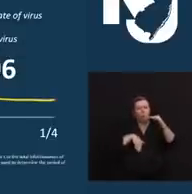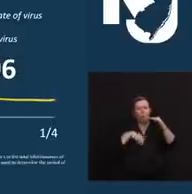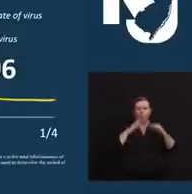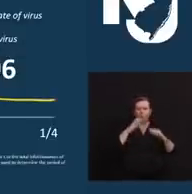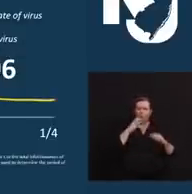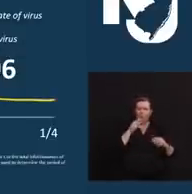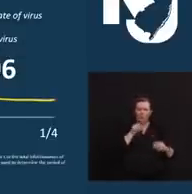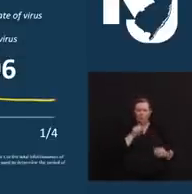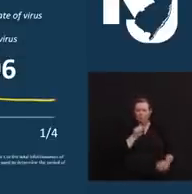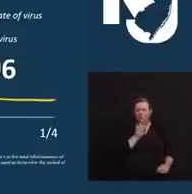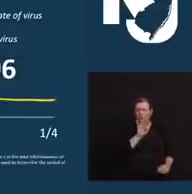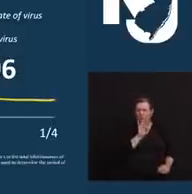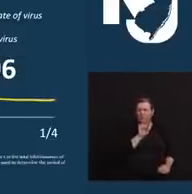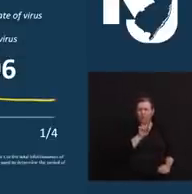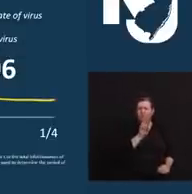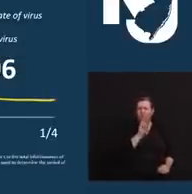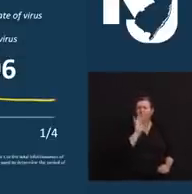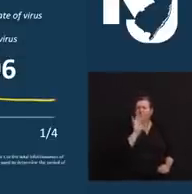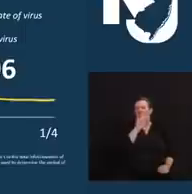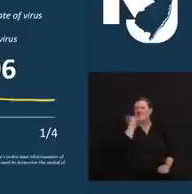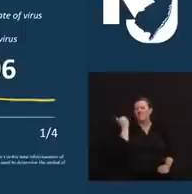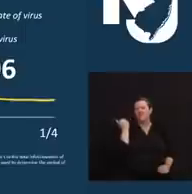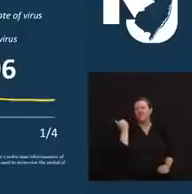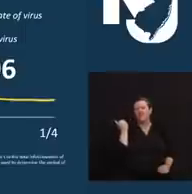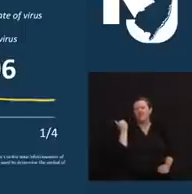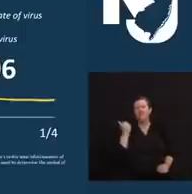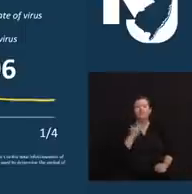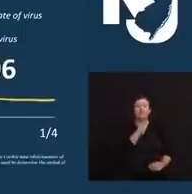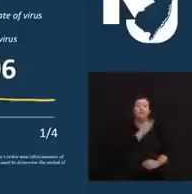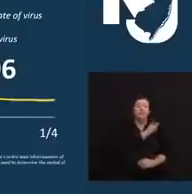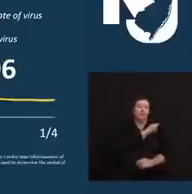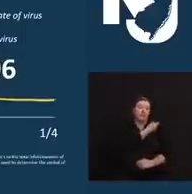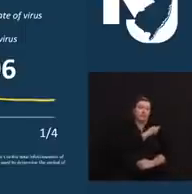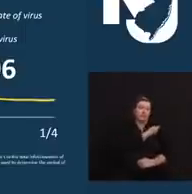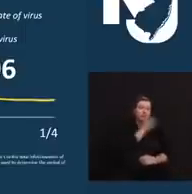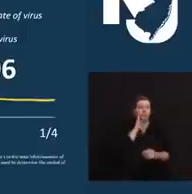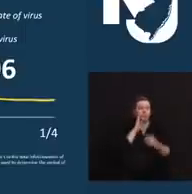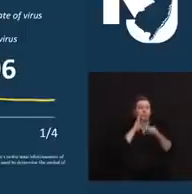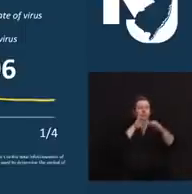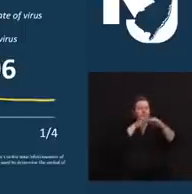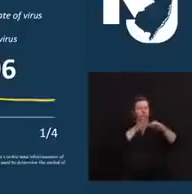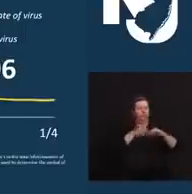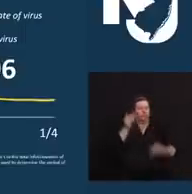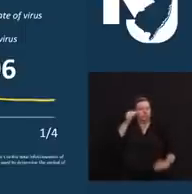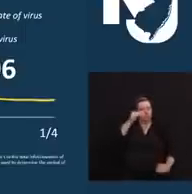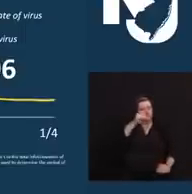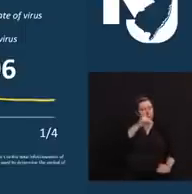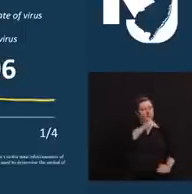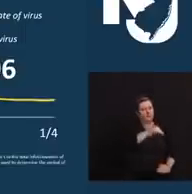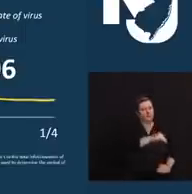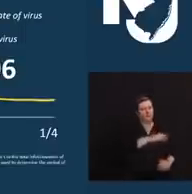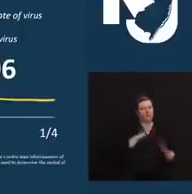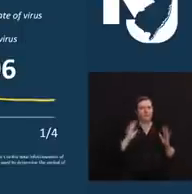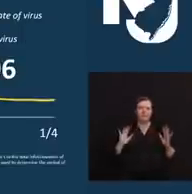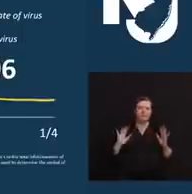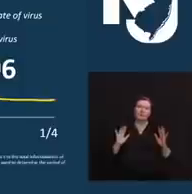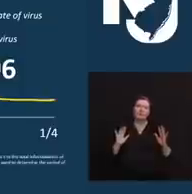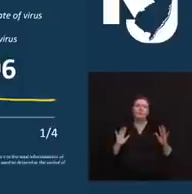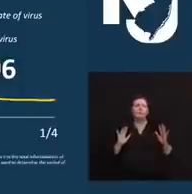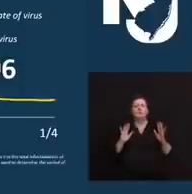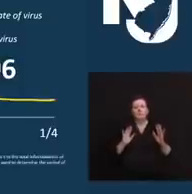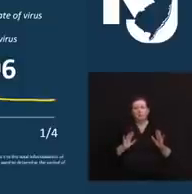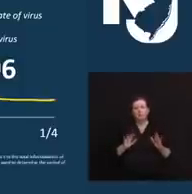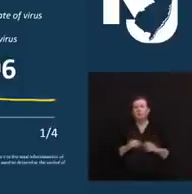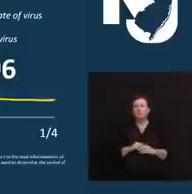as our vaccination program continues and grows. Remember that notion we talked about a few weeks ago, compare a really strong fire